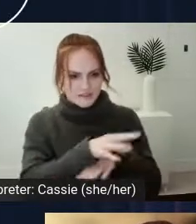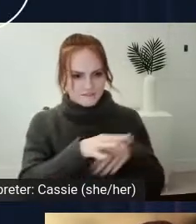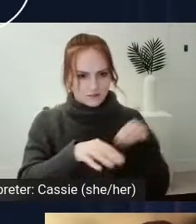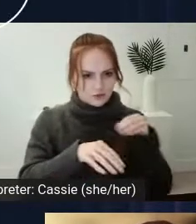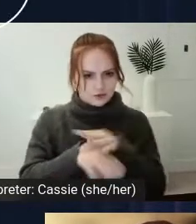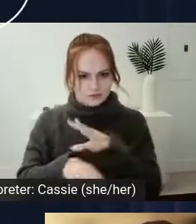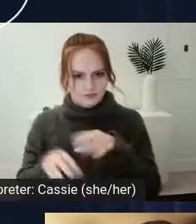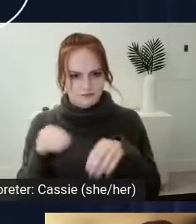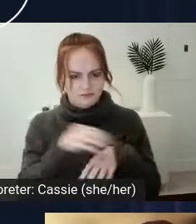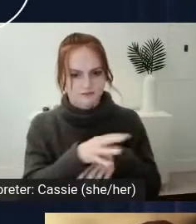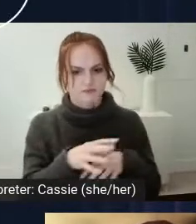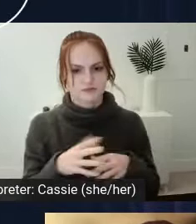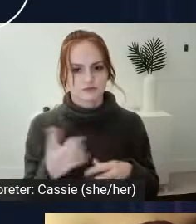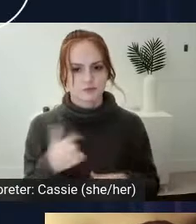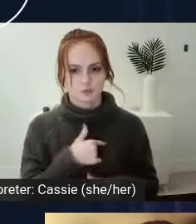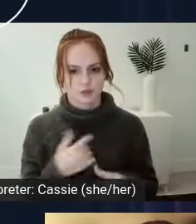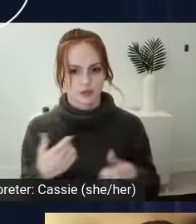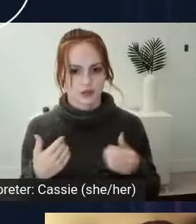more